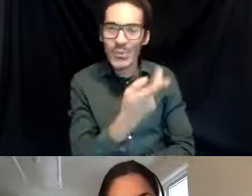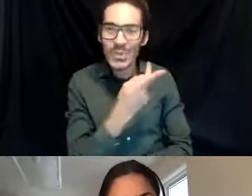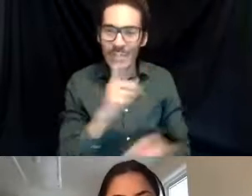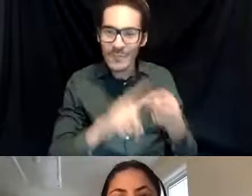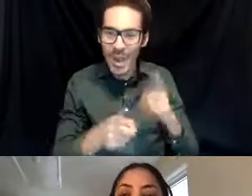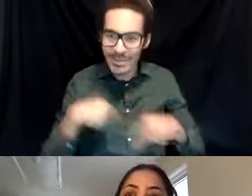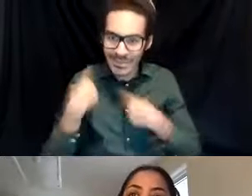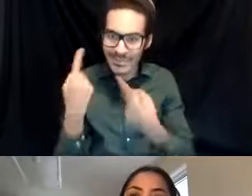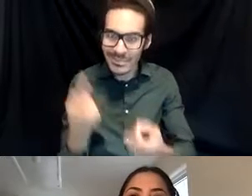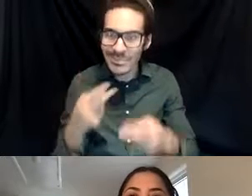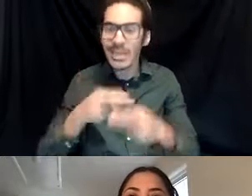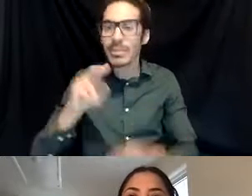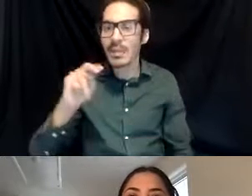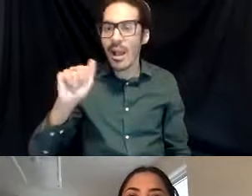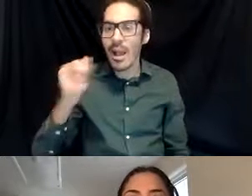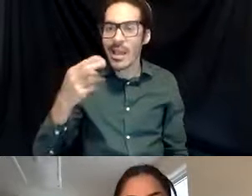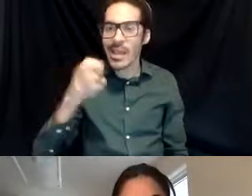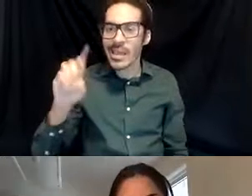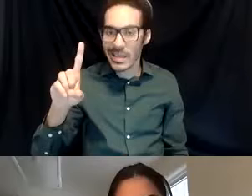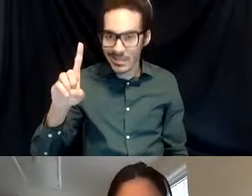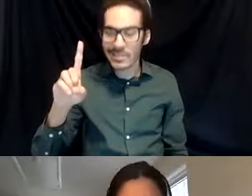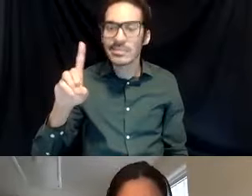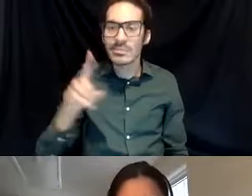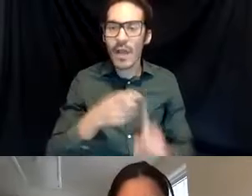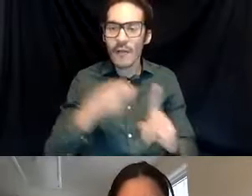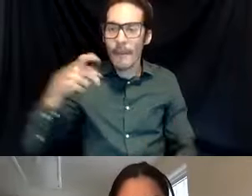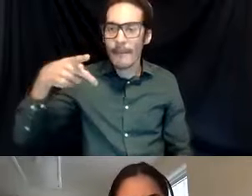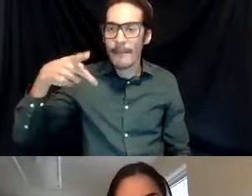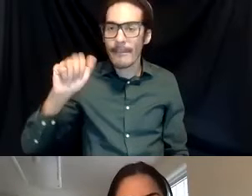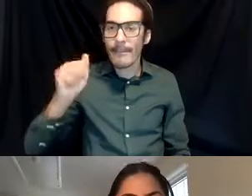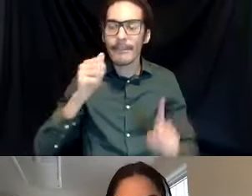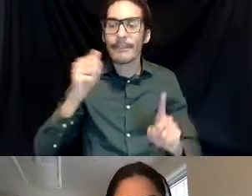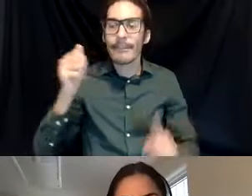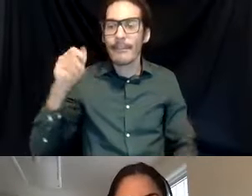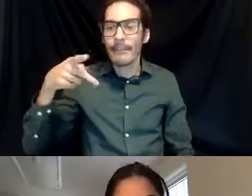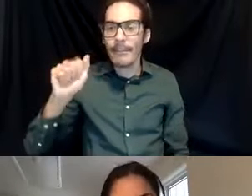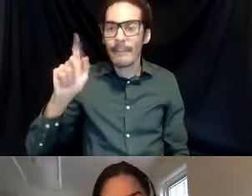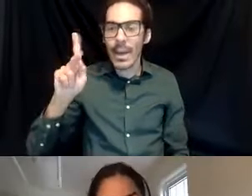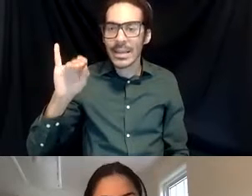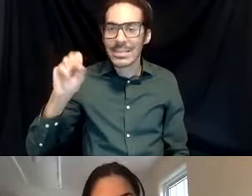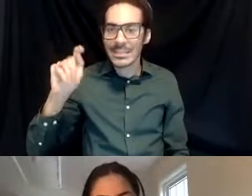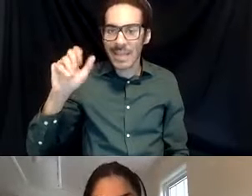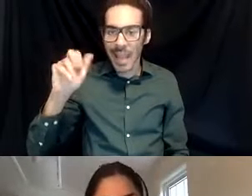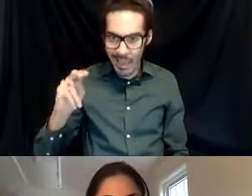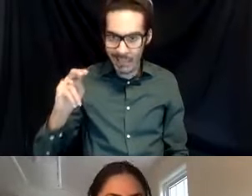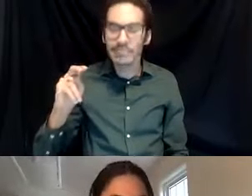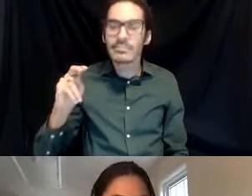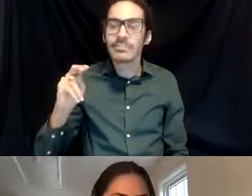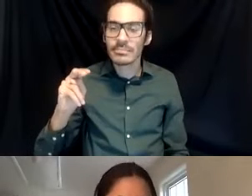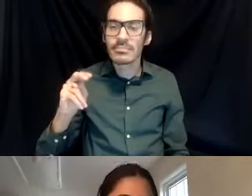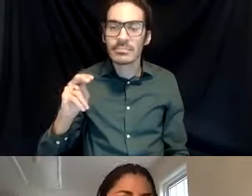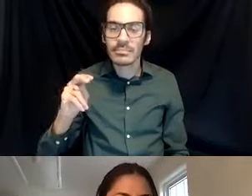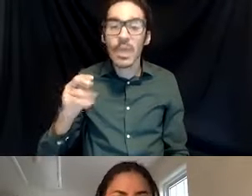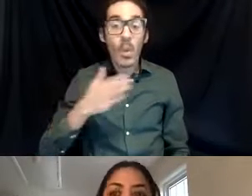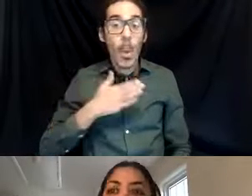is Nahid, and she is from Pakistan. And in my country, because of the relationship India